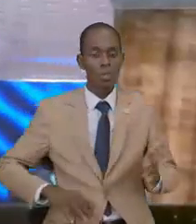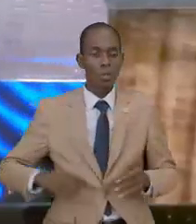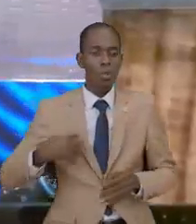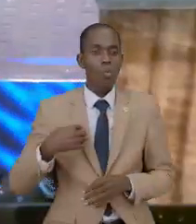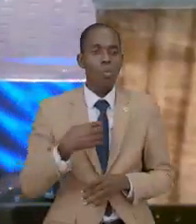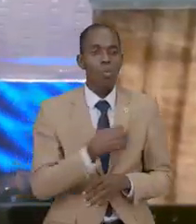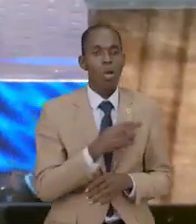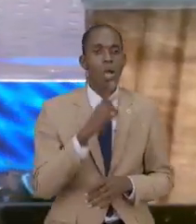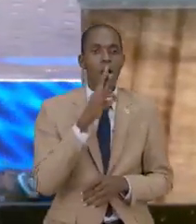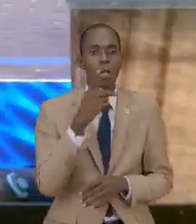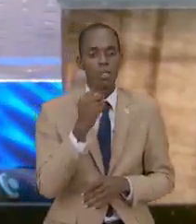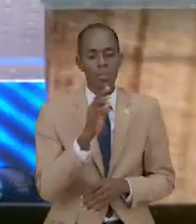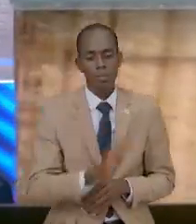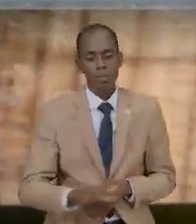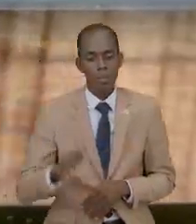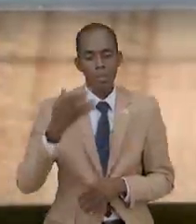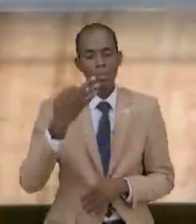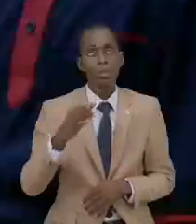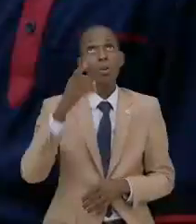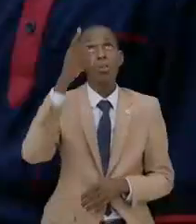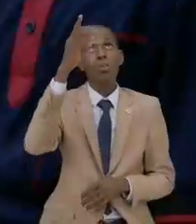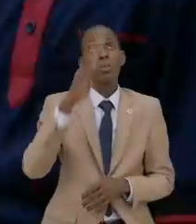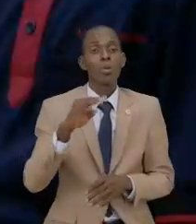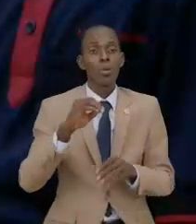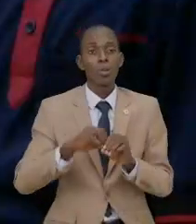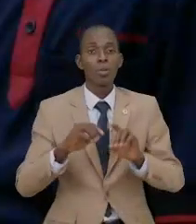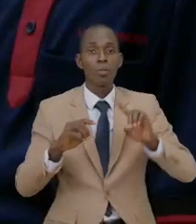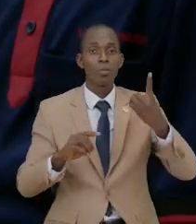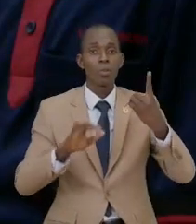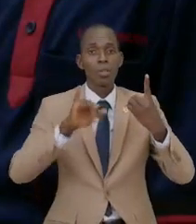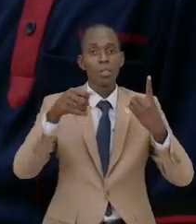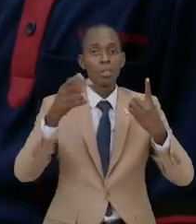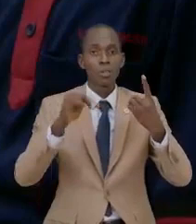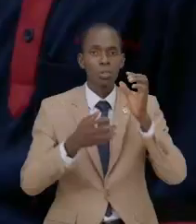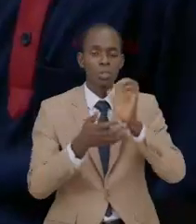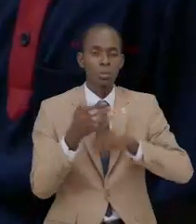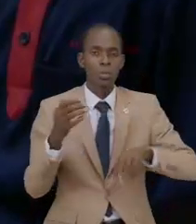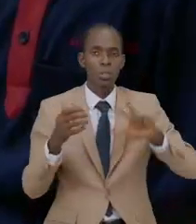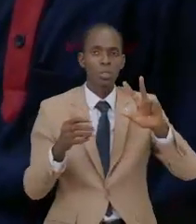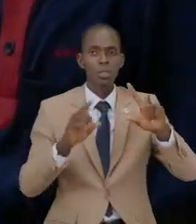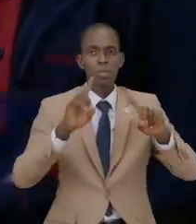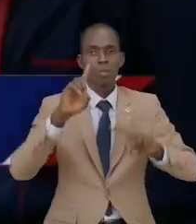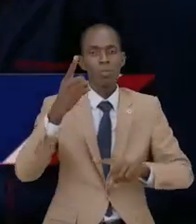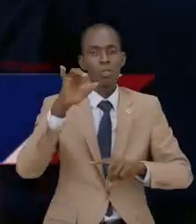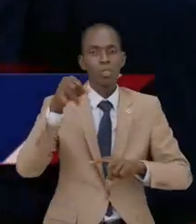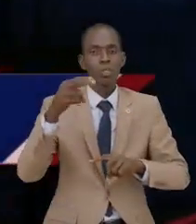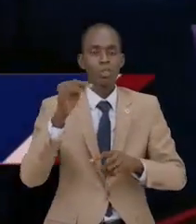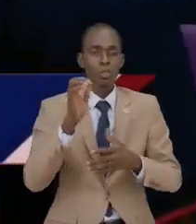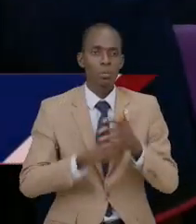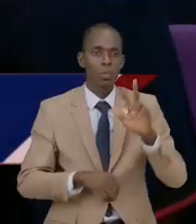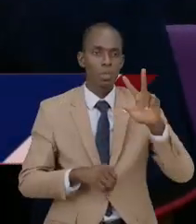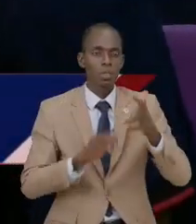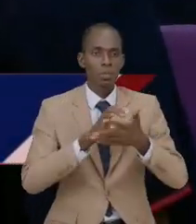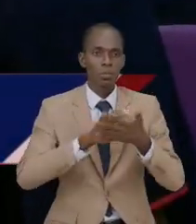are the children of God. 1 John chapter 3, I'm reading from verse 1. 1